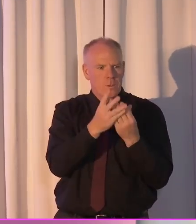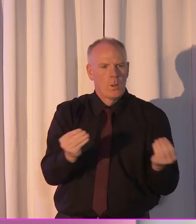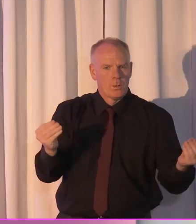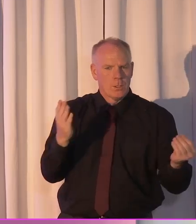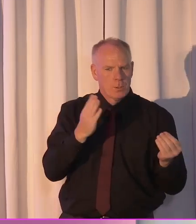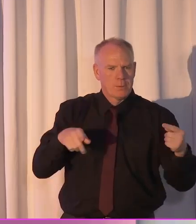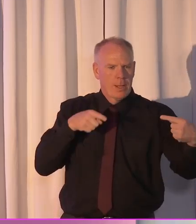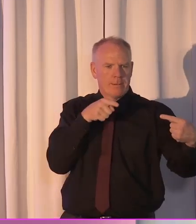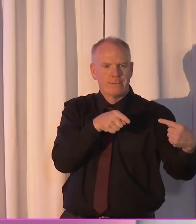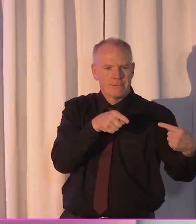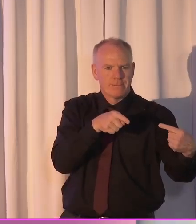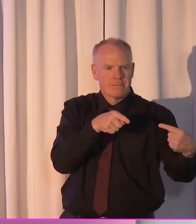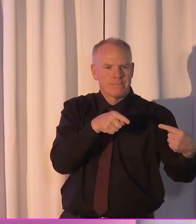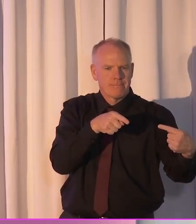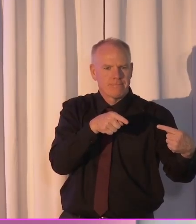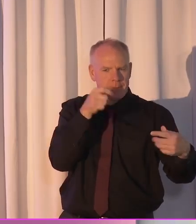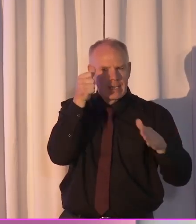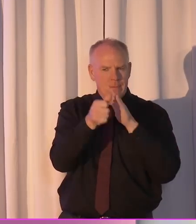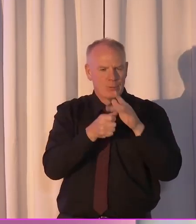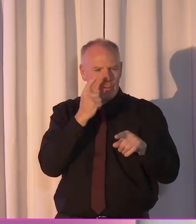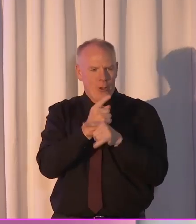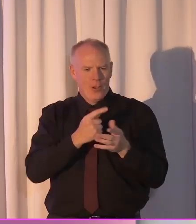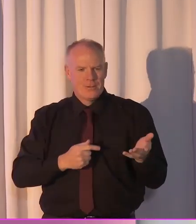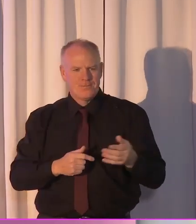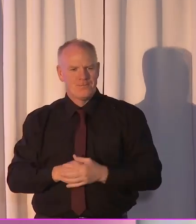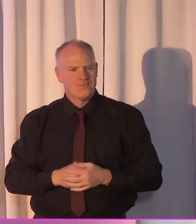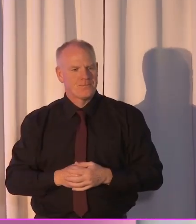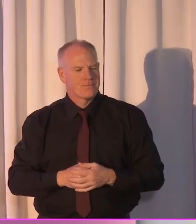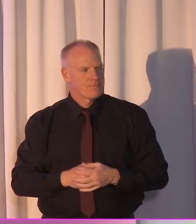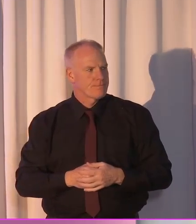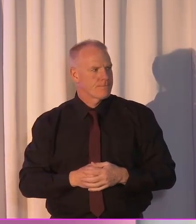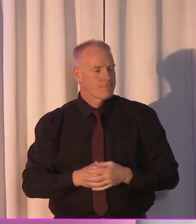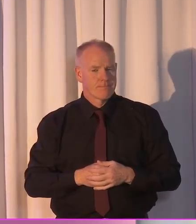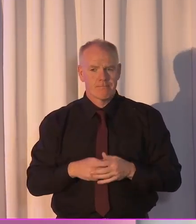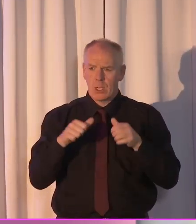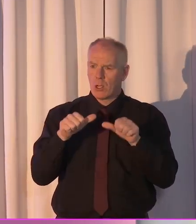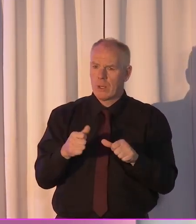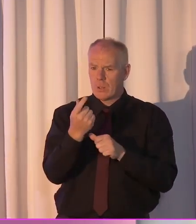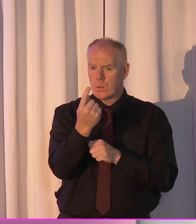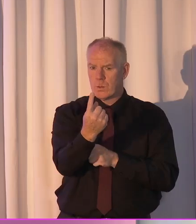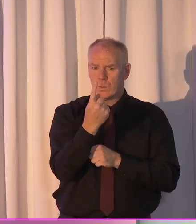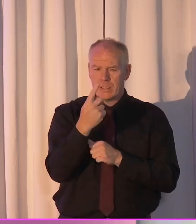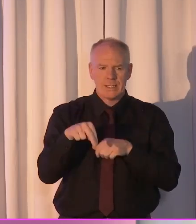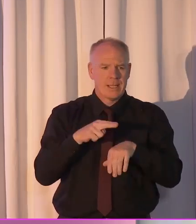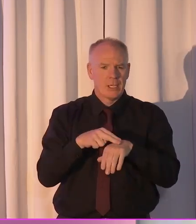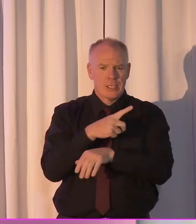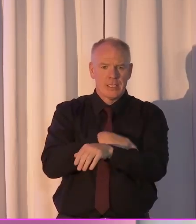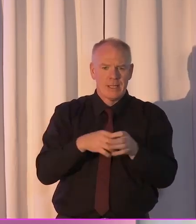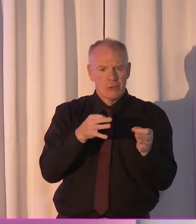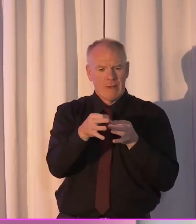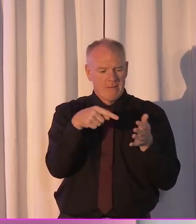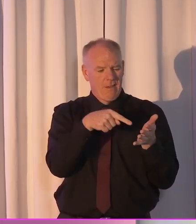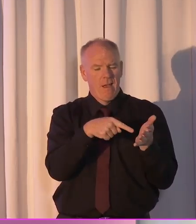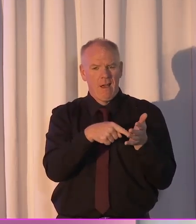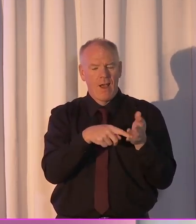challenges that people experience. And we certainly agree that the forthcoming National Disability Strategy offers a